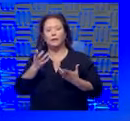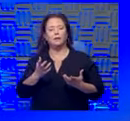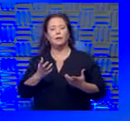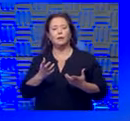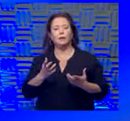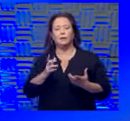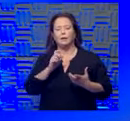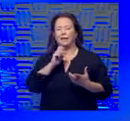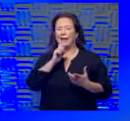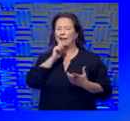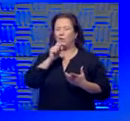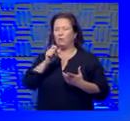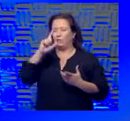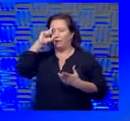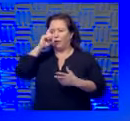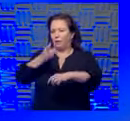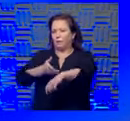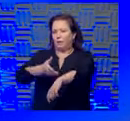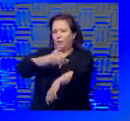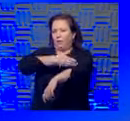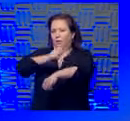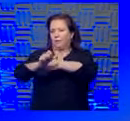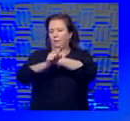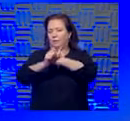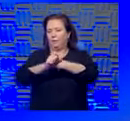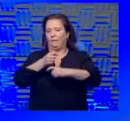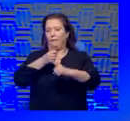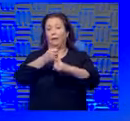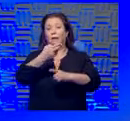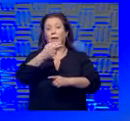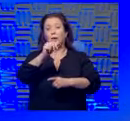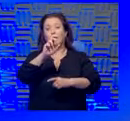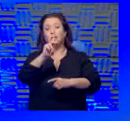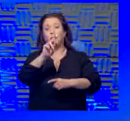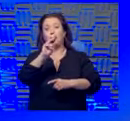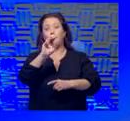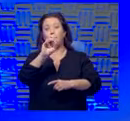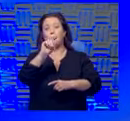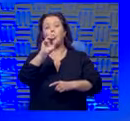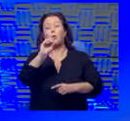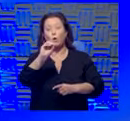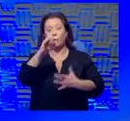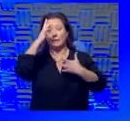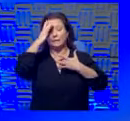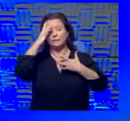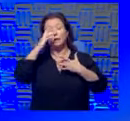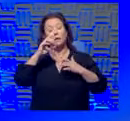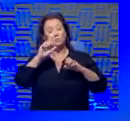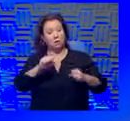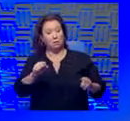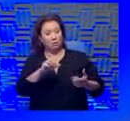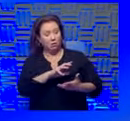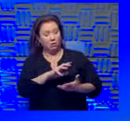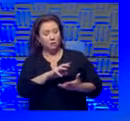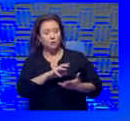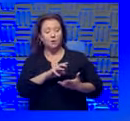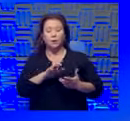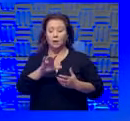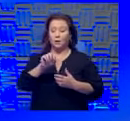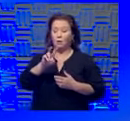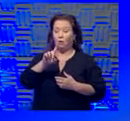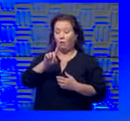an increased risk there of just having the Hashimoto's disease itself. The question was, well, can it cause it? Well, maybe getting COVID